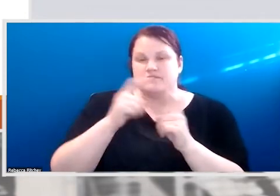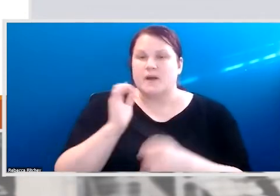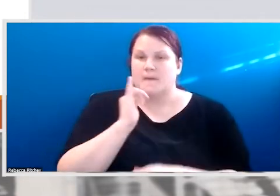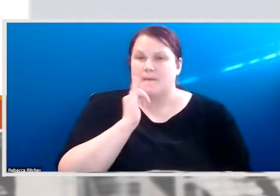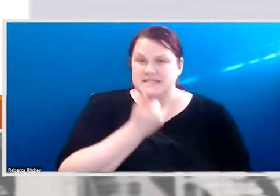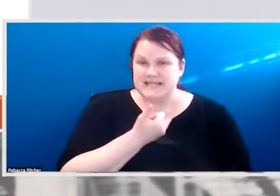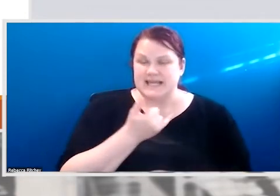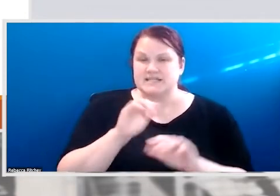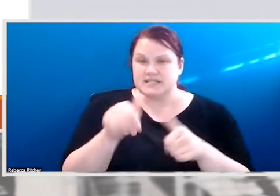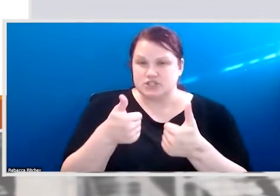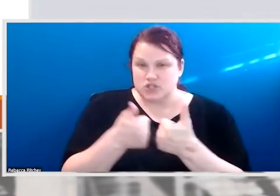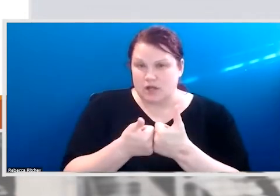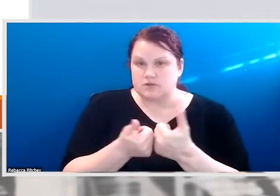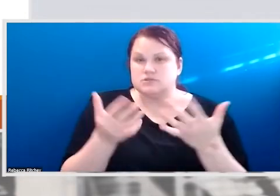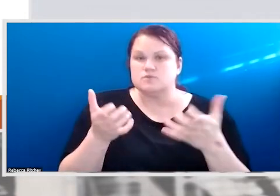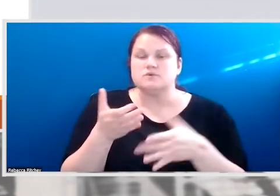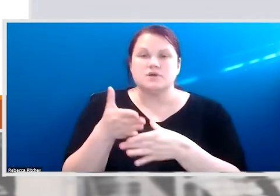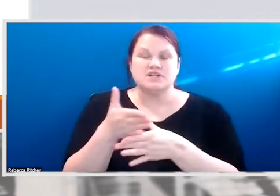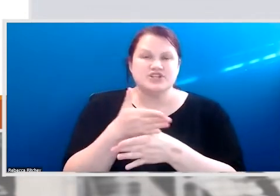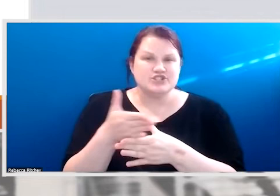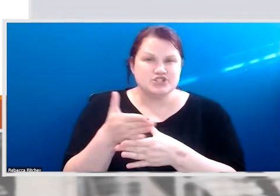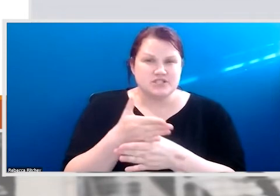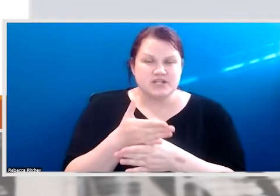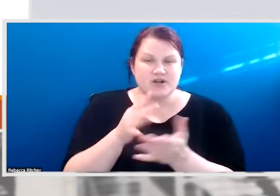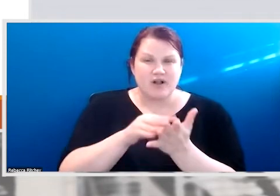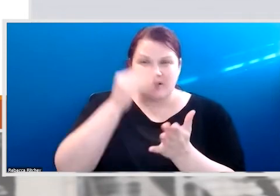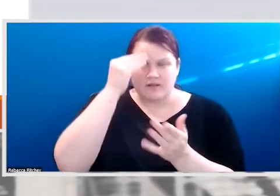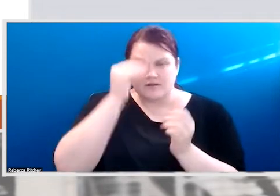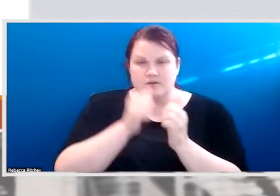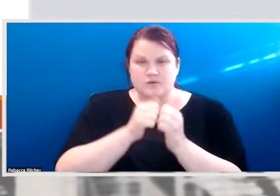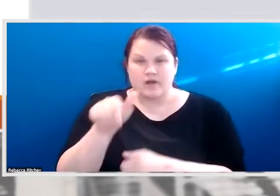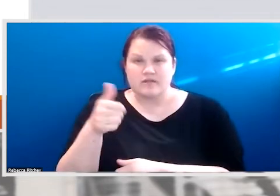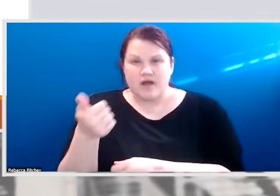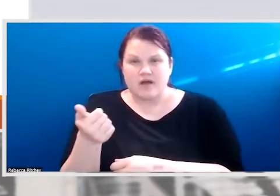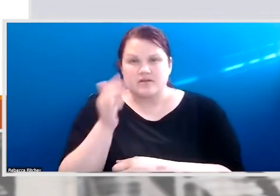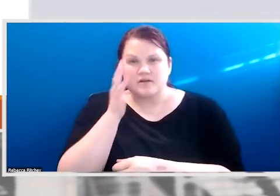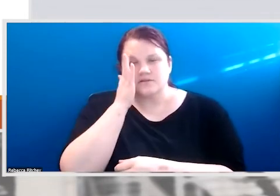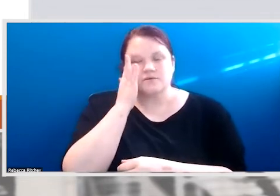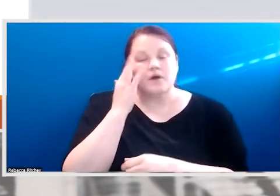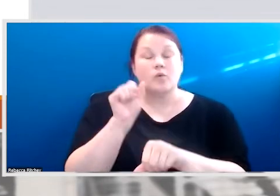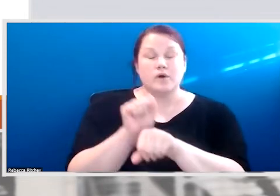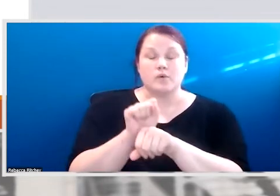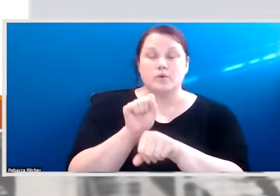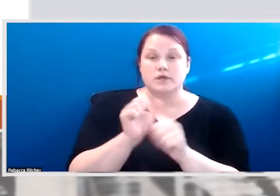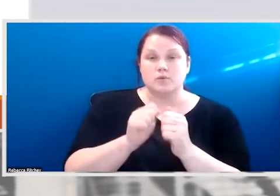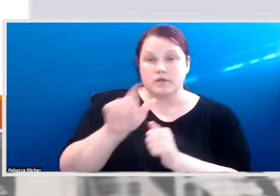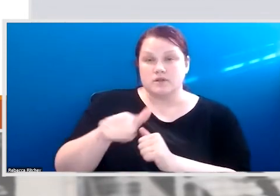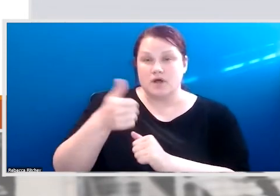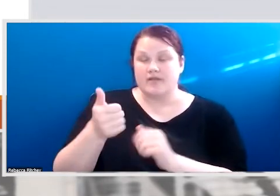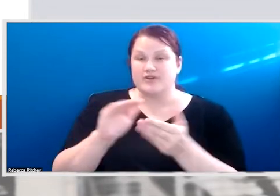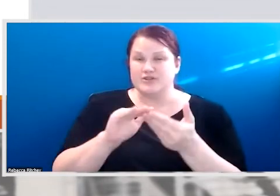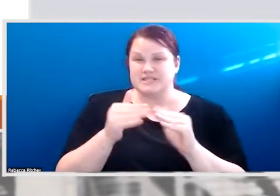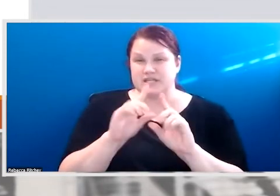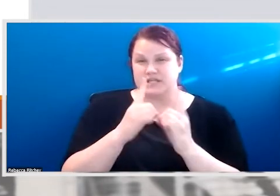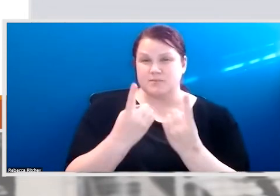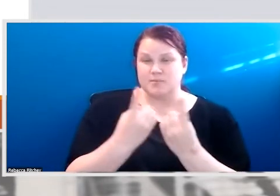We want to share that learning with others. And so we're working with other city departments and agencies to improve that process